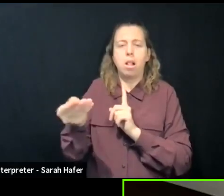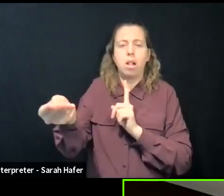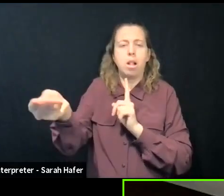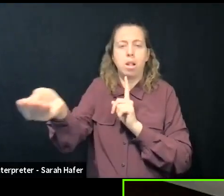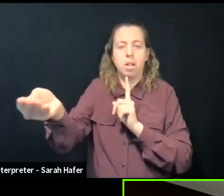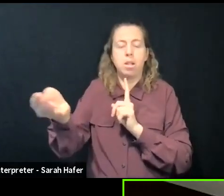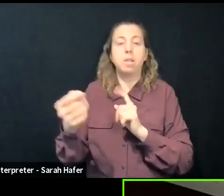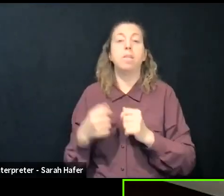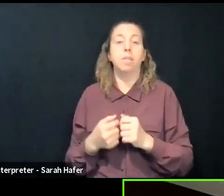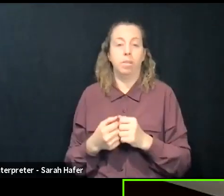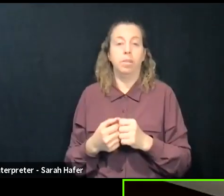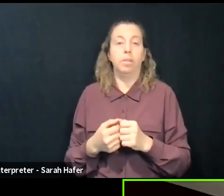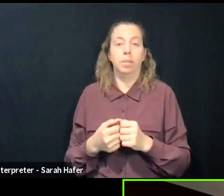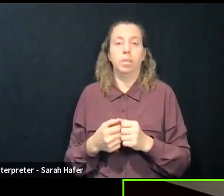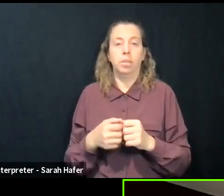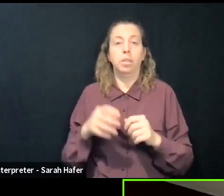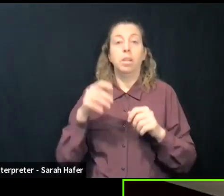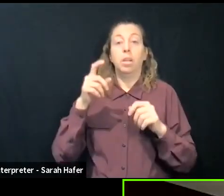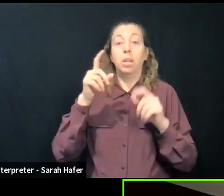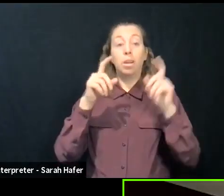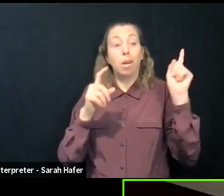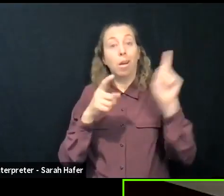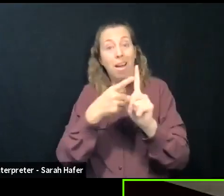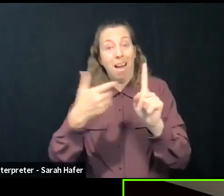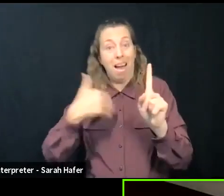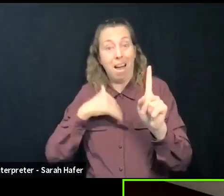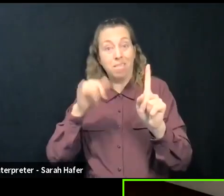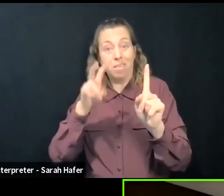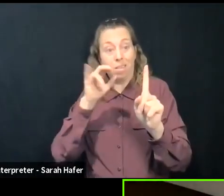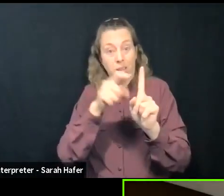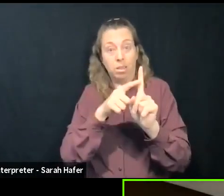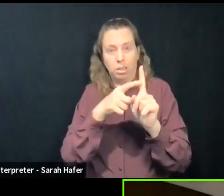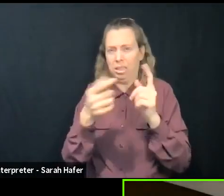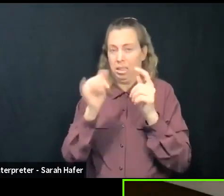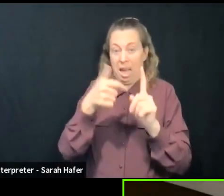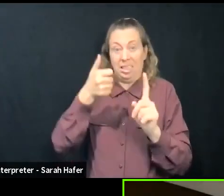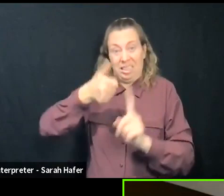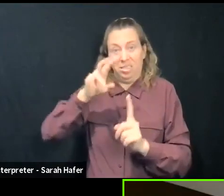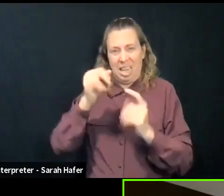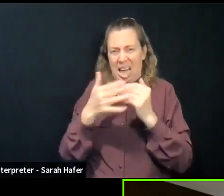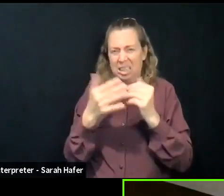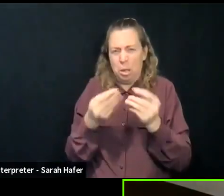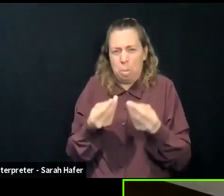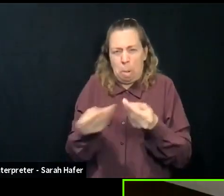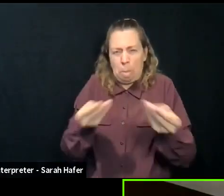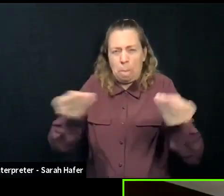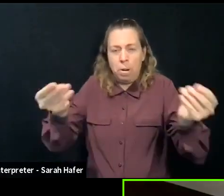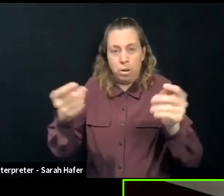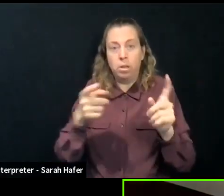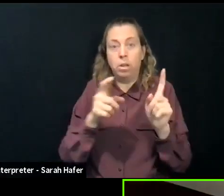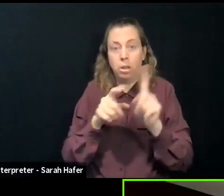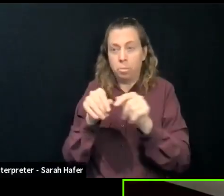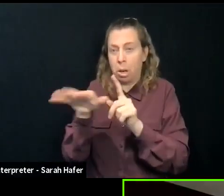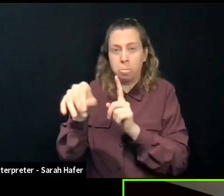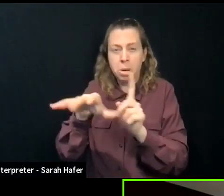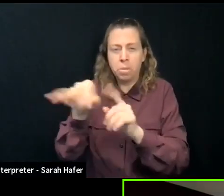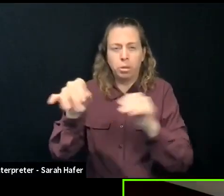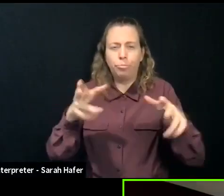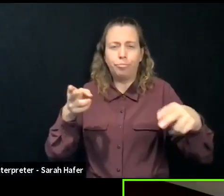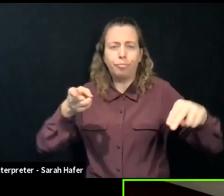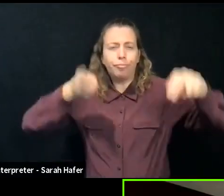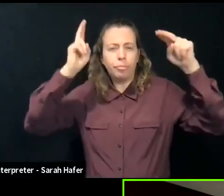are going to be infected. What we've seen in other states is that when B117 becomes the